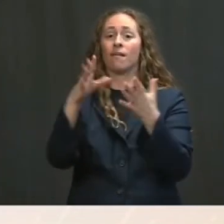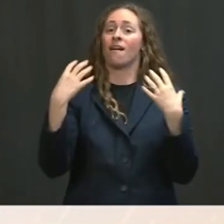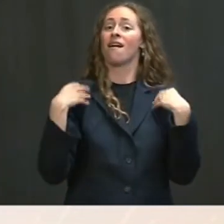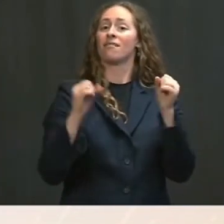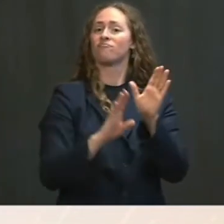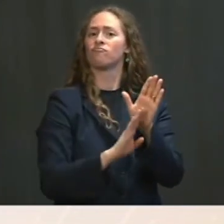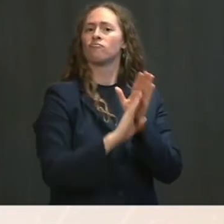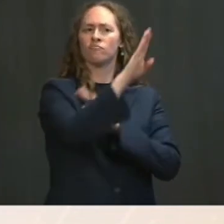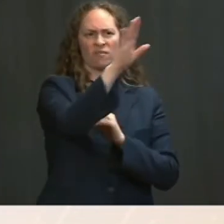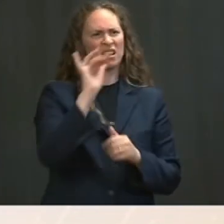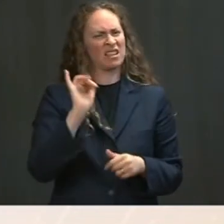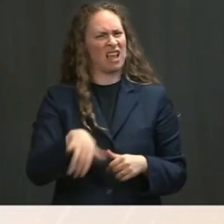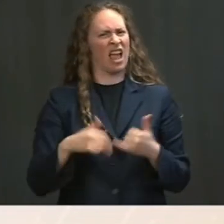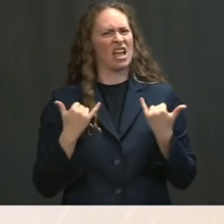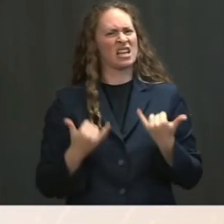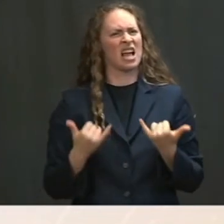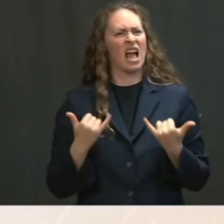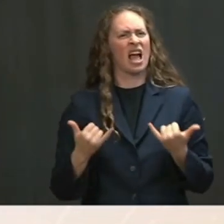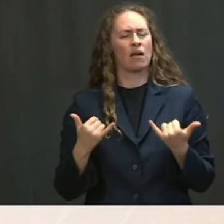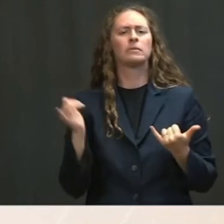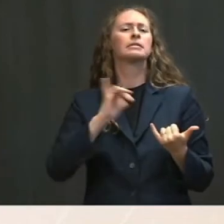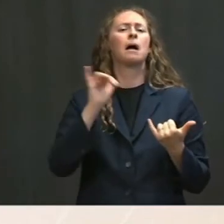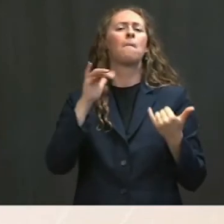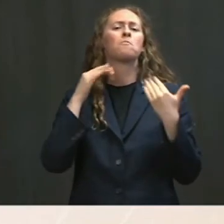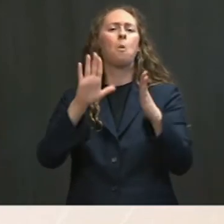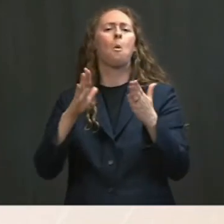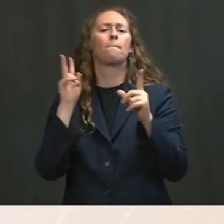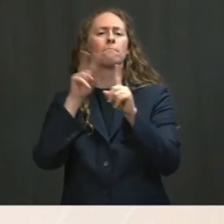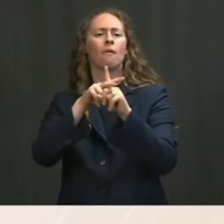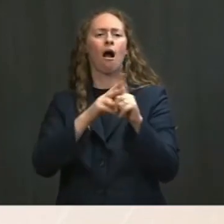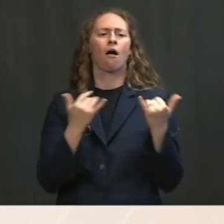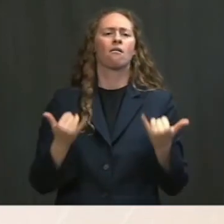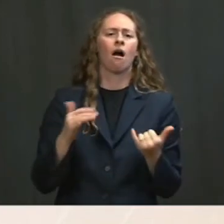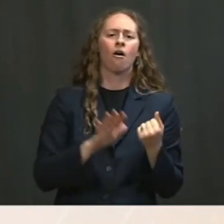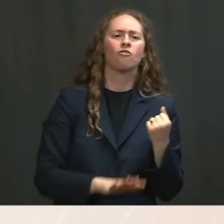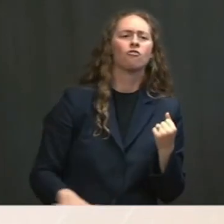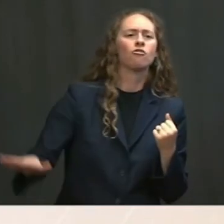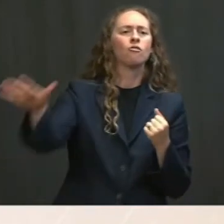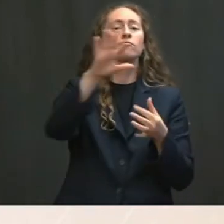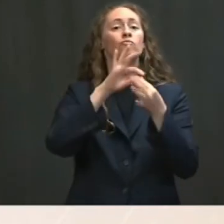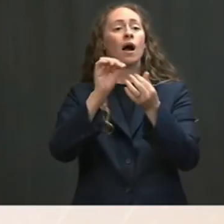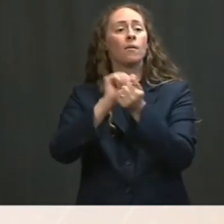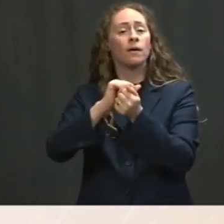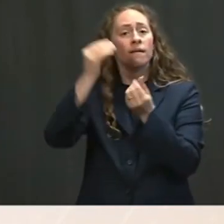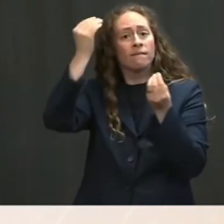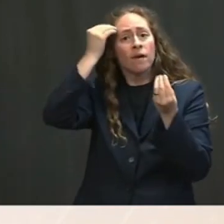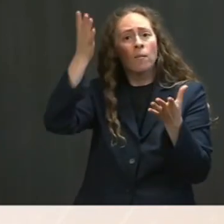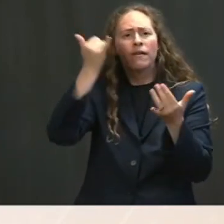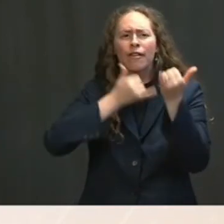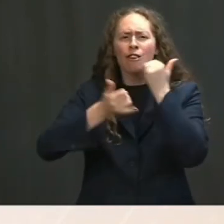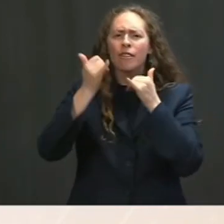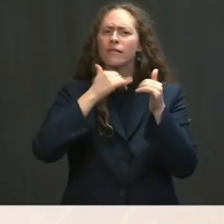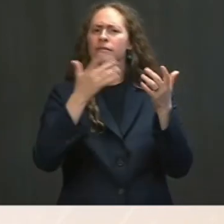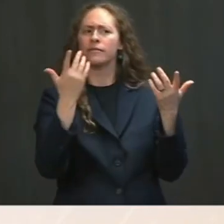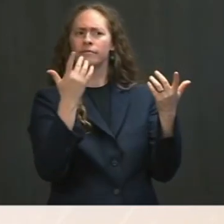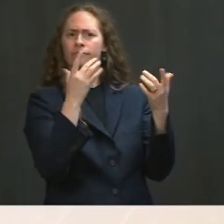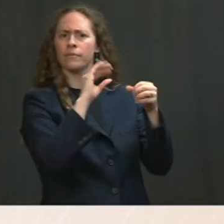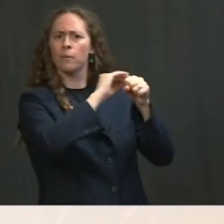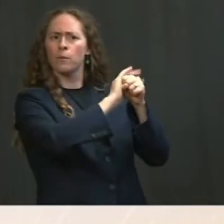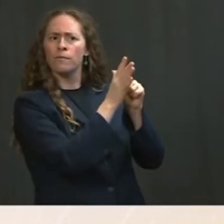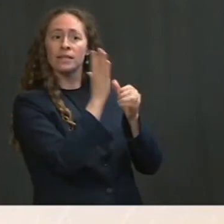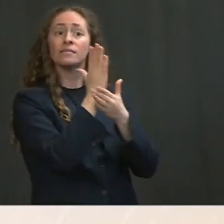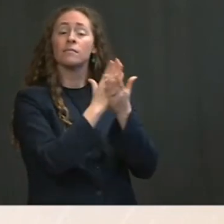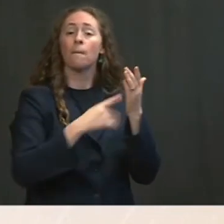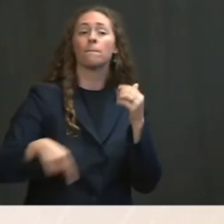similar approach here when it comes to reaching people with information about COVID-19 and the vaccine. We've got to recognize that sometimes the most trusted voices are not